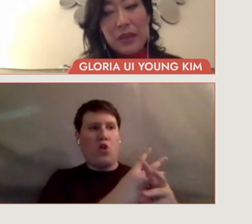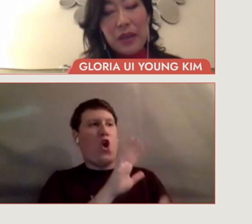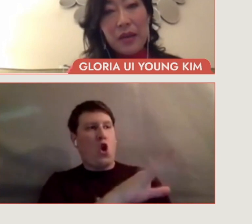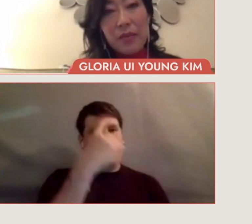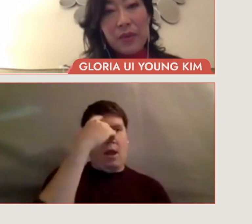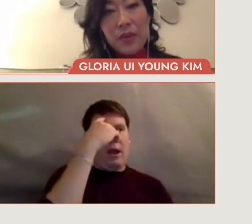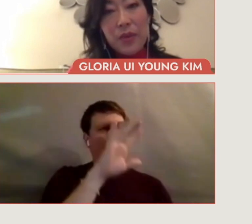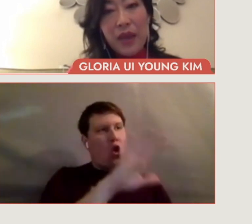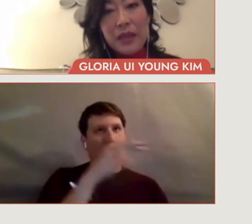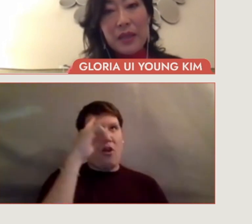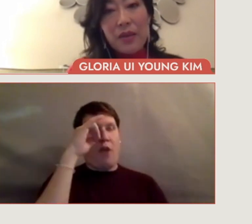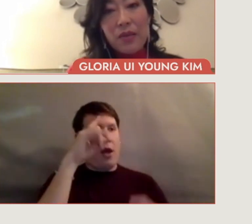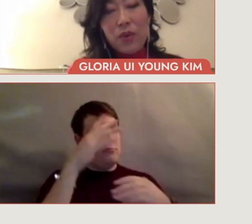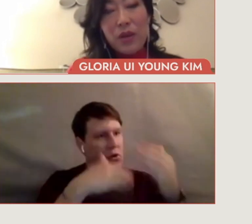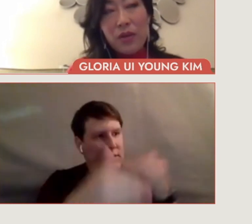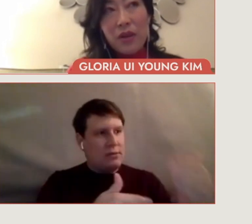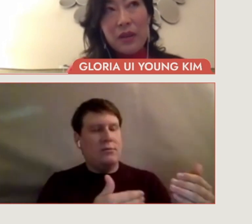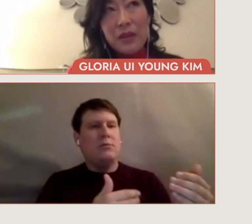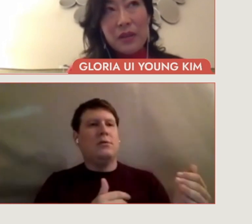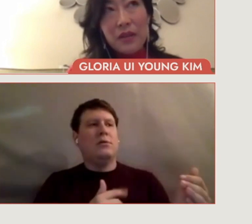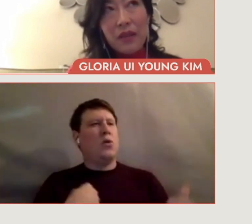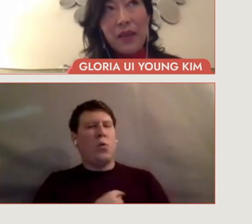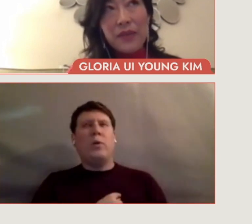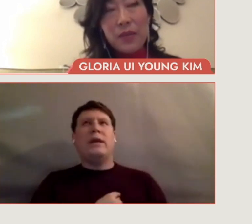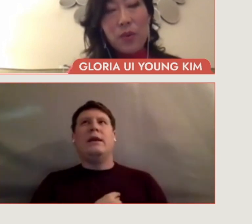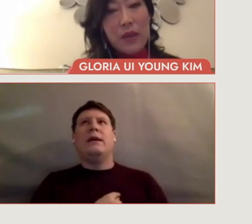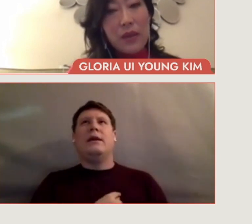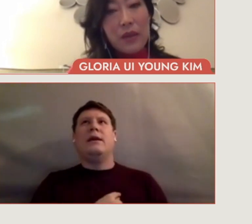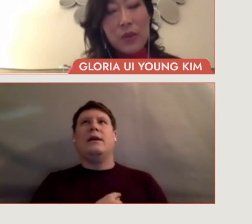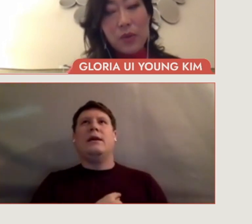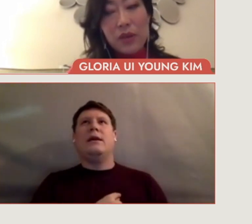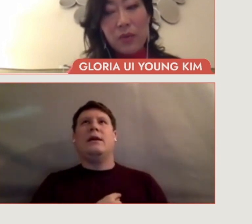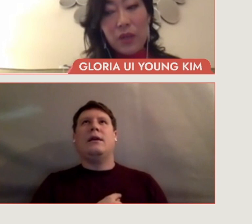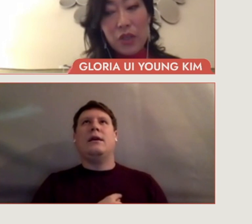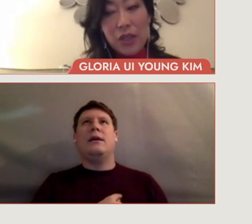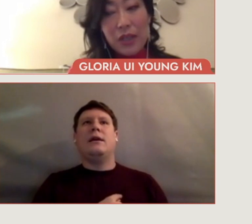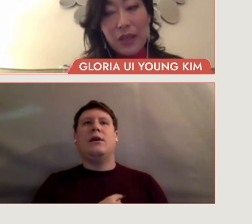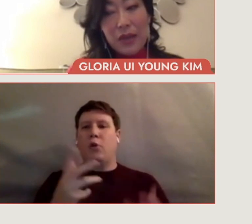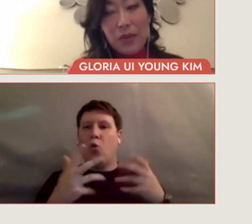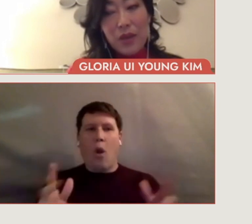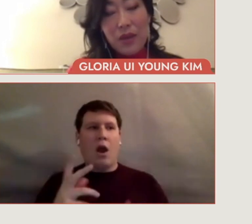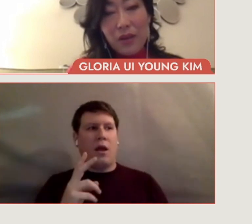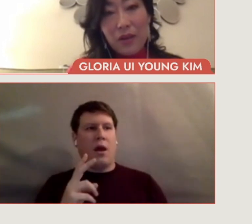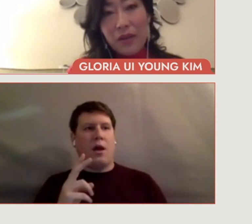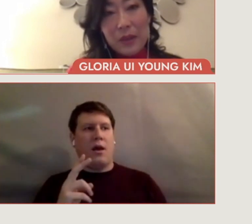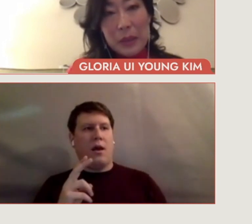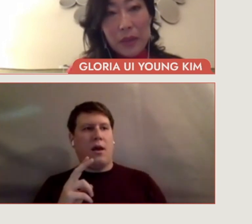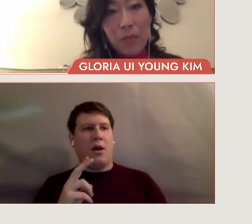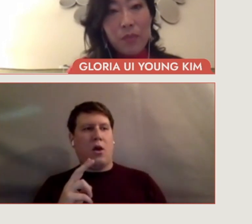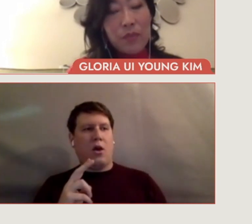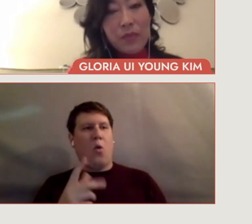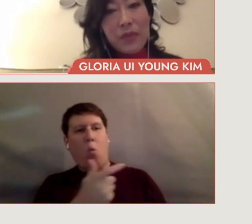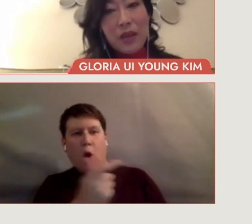process, so that we are not left with a story in which we are in